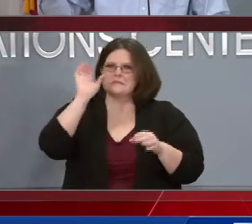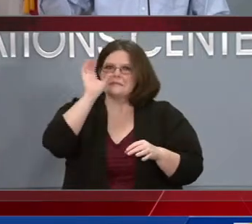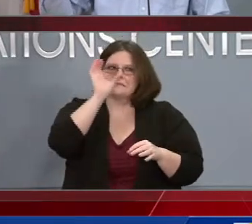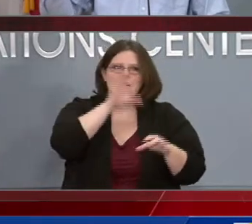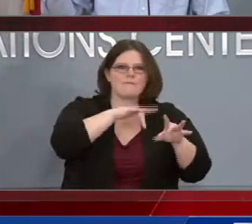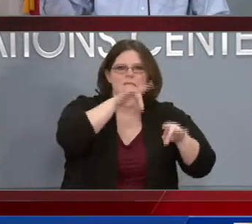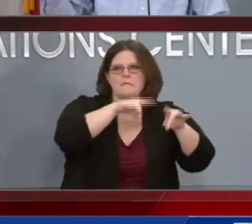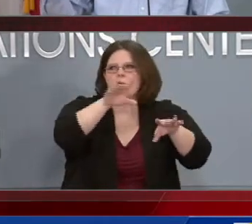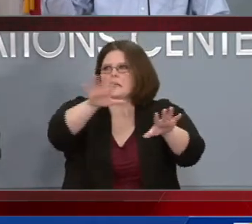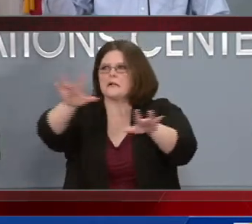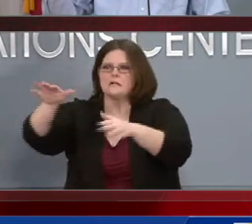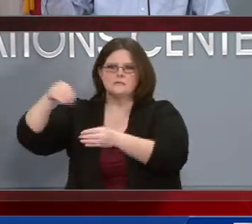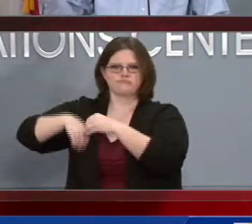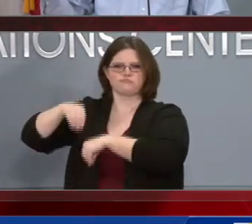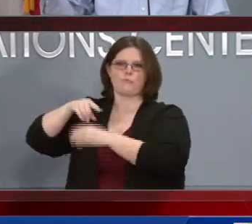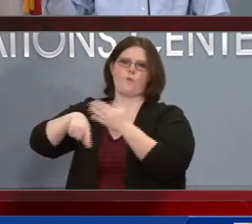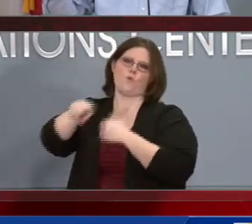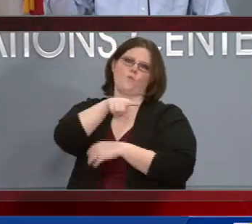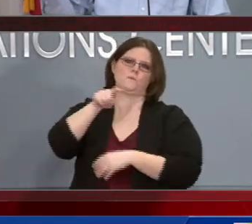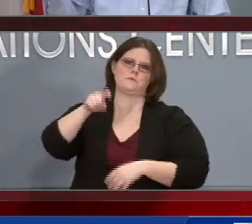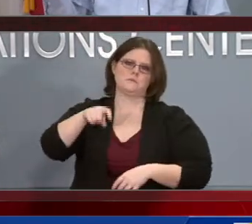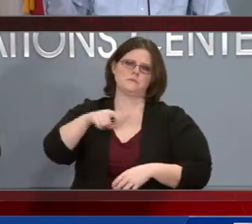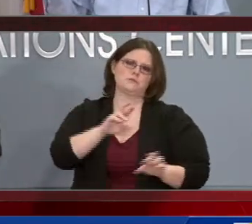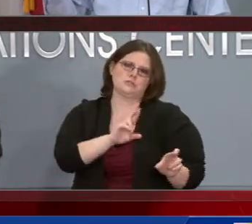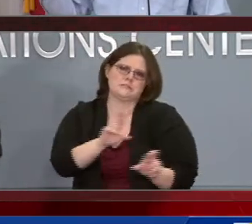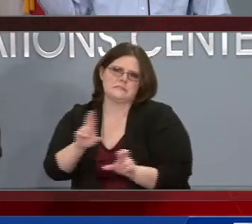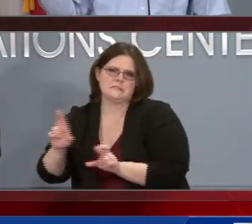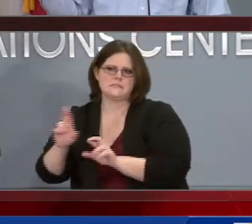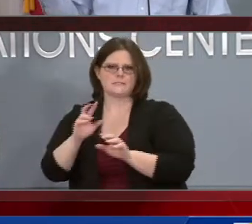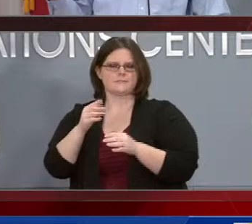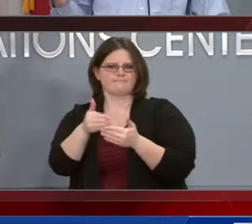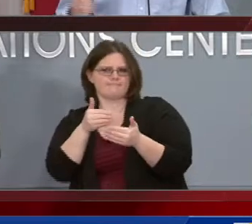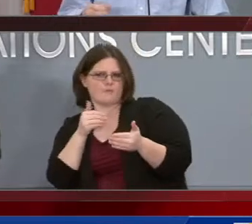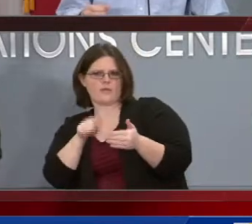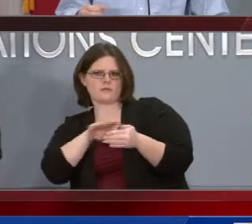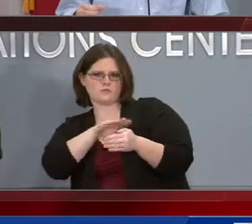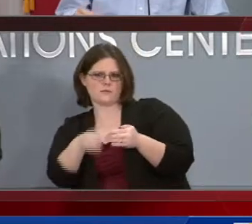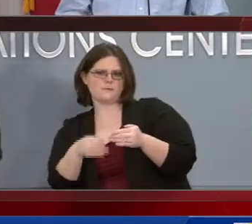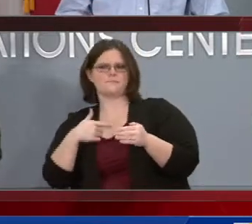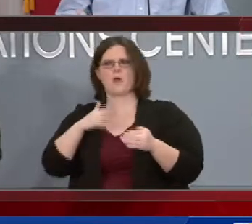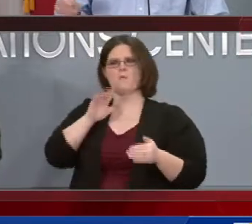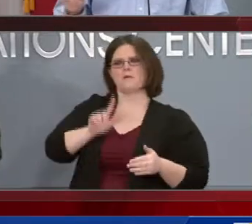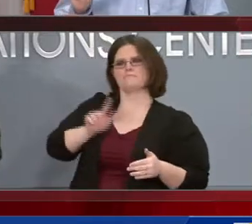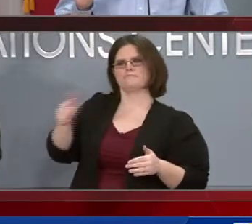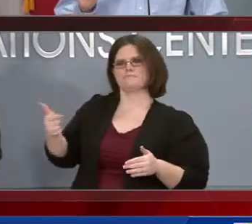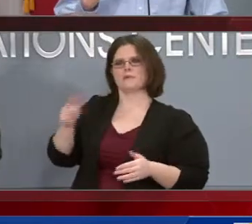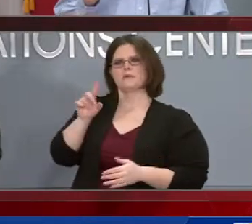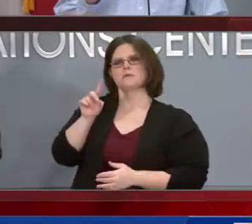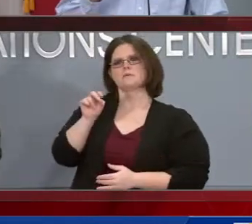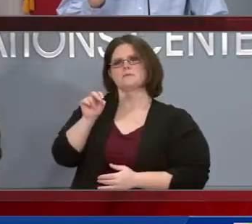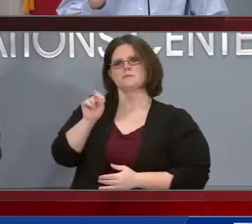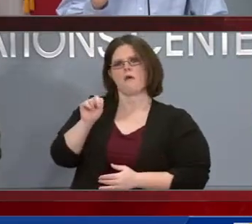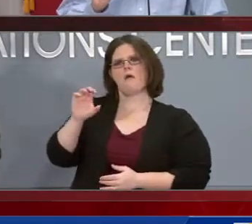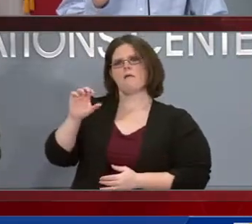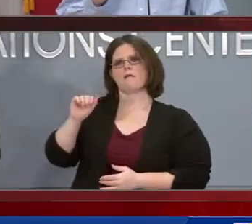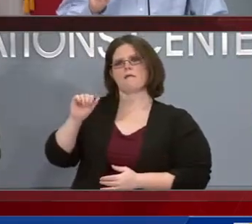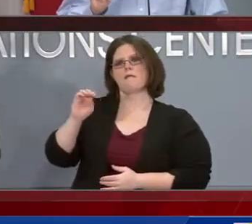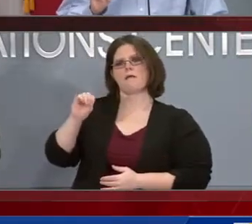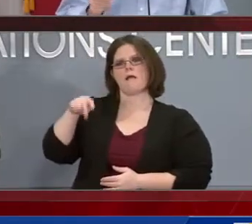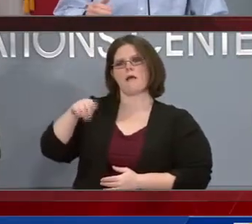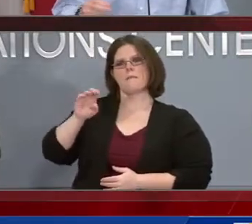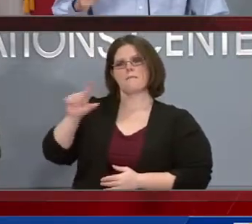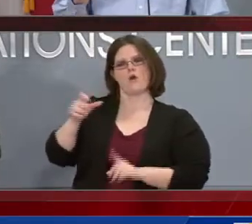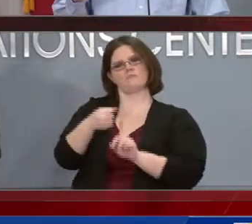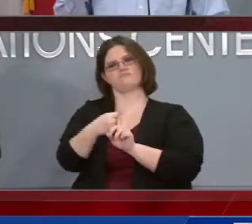things that they would need for their home. I'm going to let Chief of Staff Don Campbell with Emergency Management maybe address that a little bit